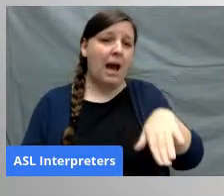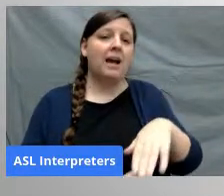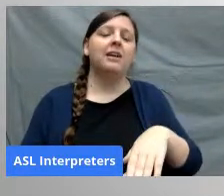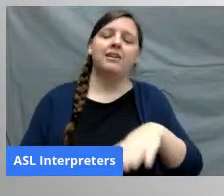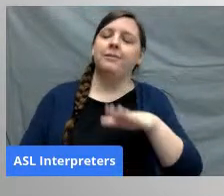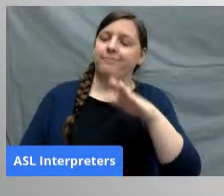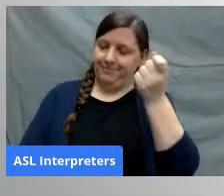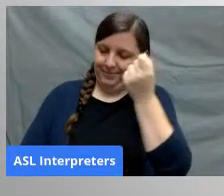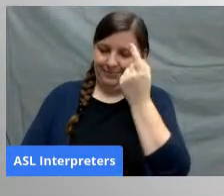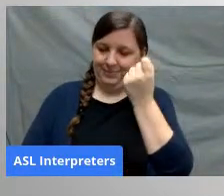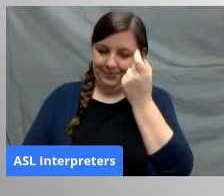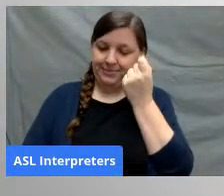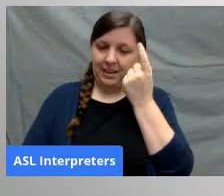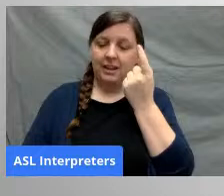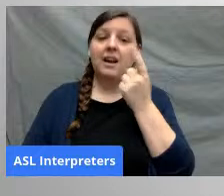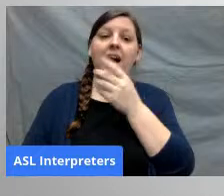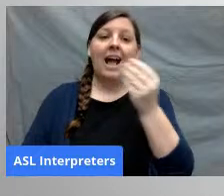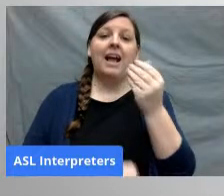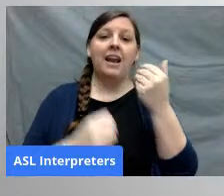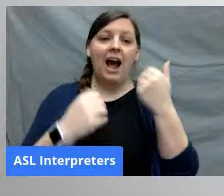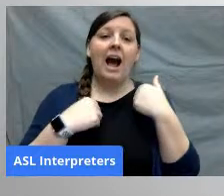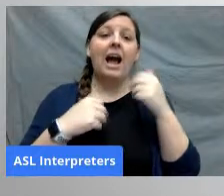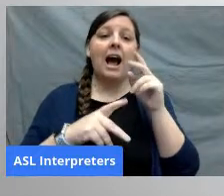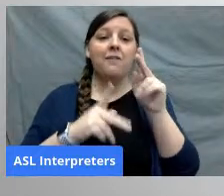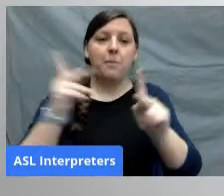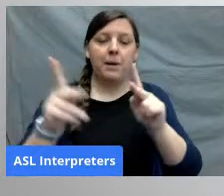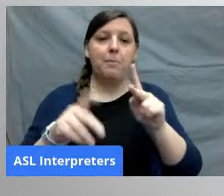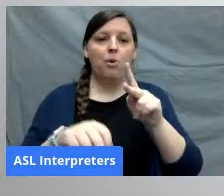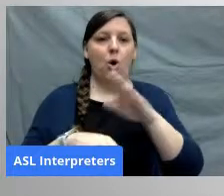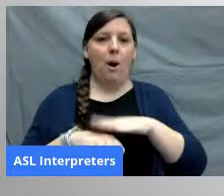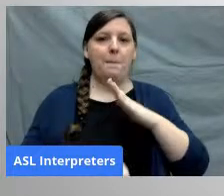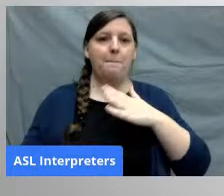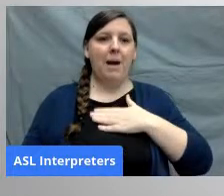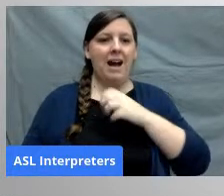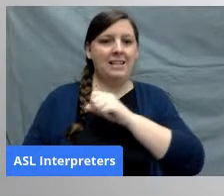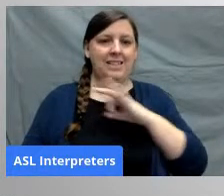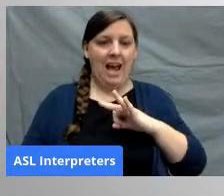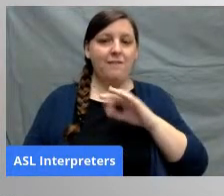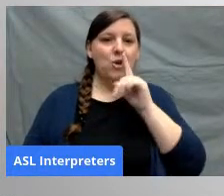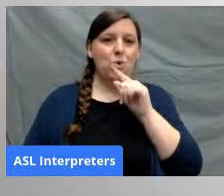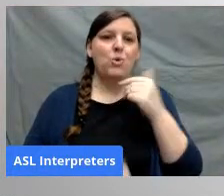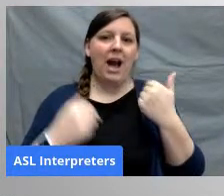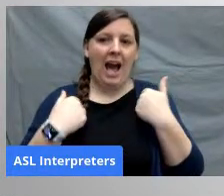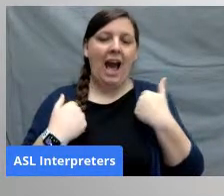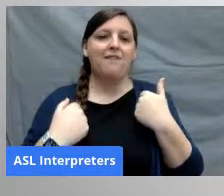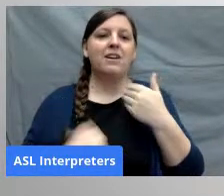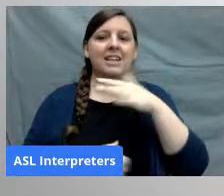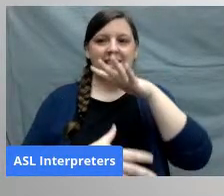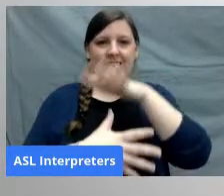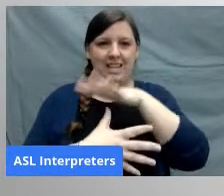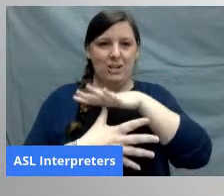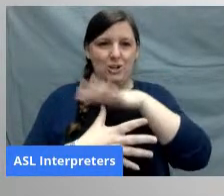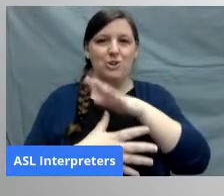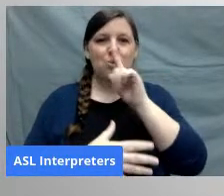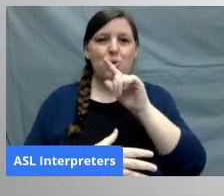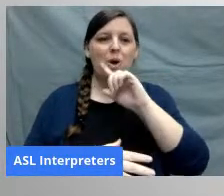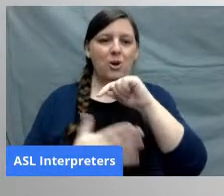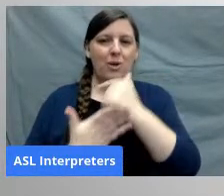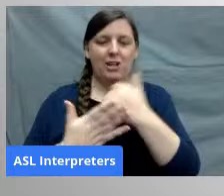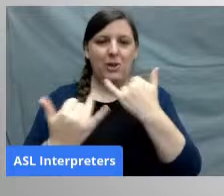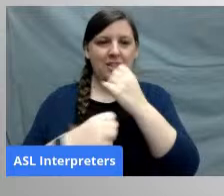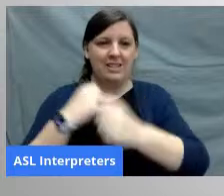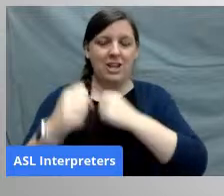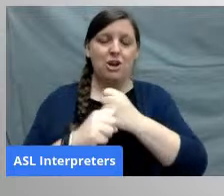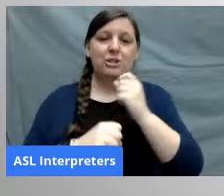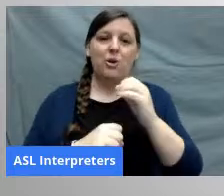have seniors that are graduating. So there's a little extra pressure to make sure that it's special for all of those employees' kids,